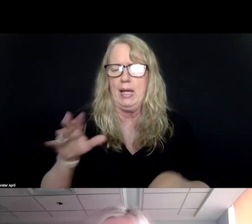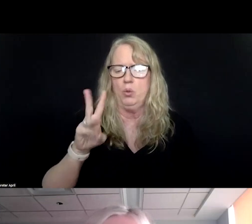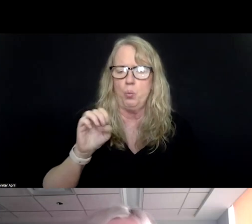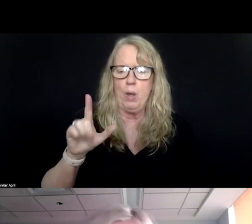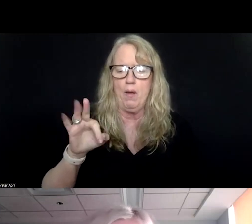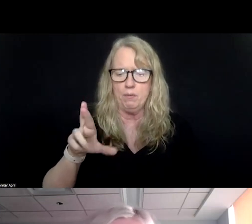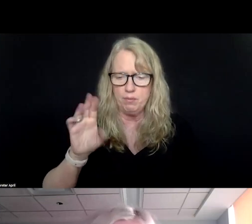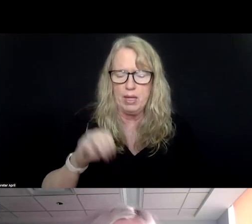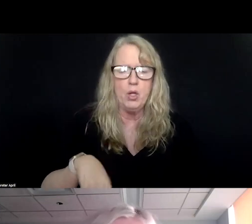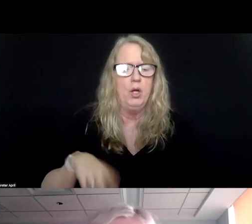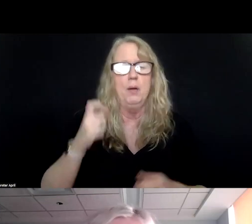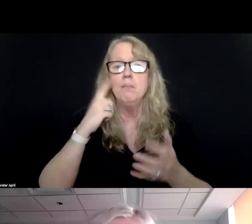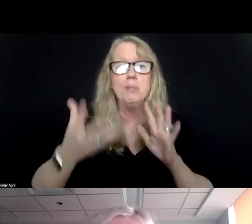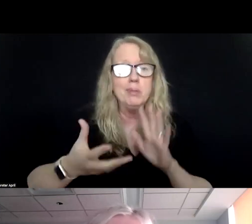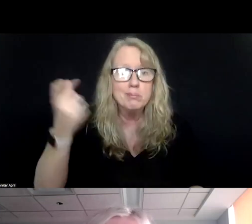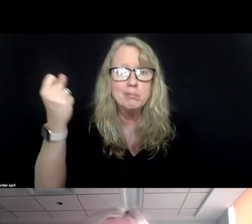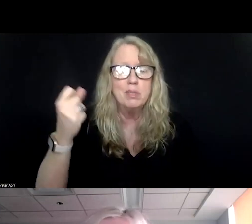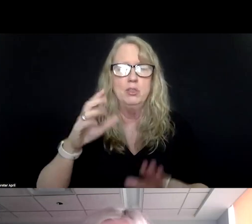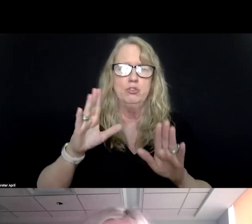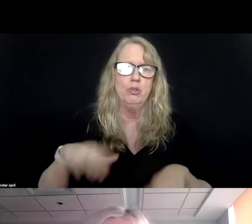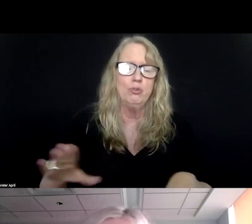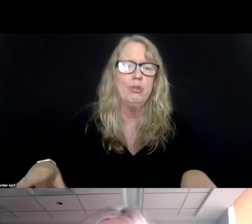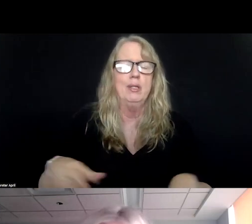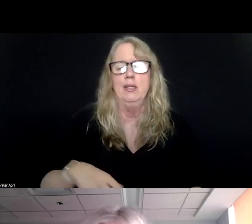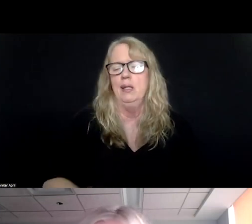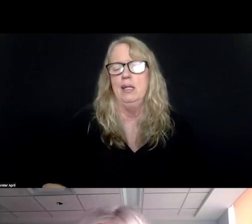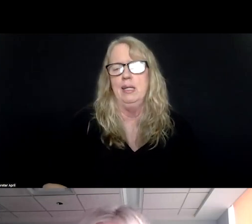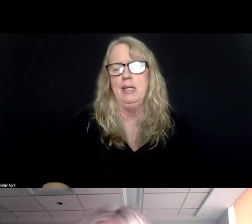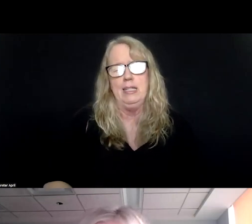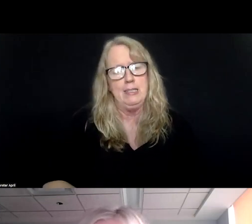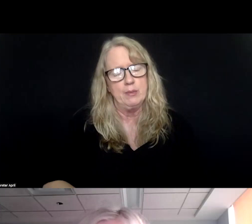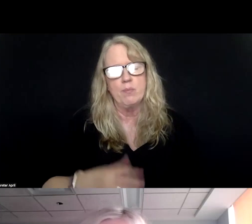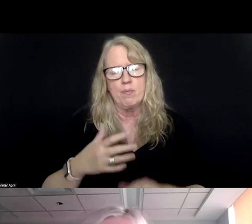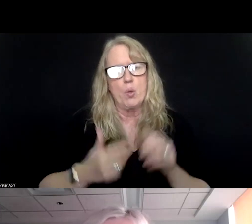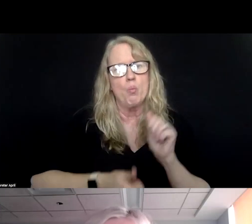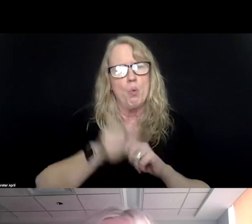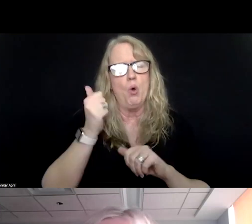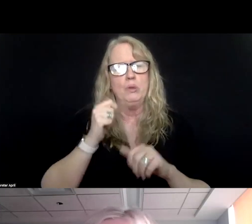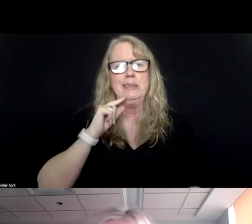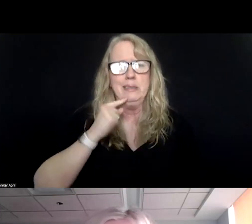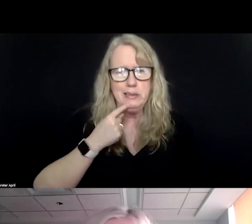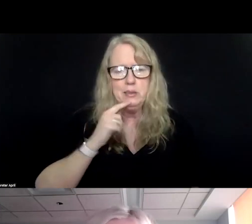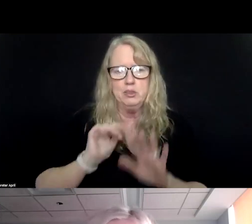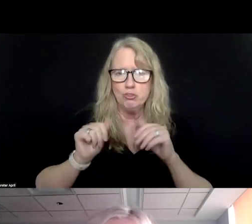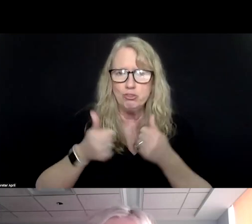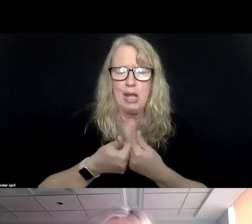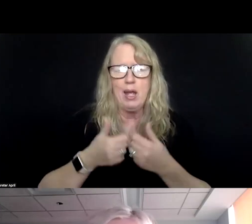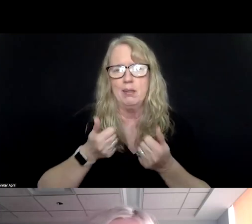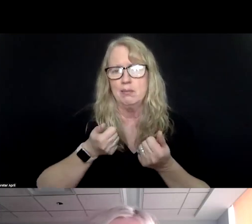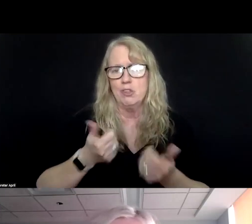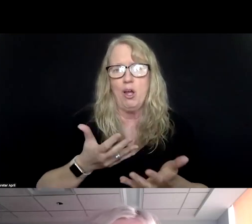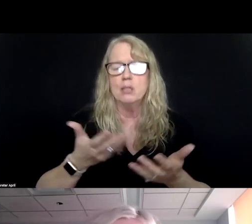of custody of their children. Obviously, the most extreme challenge can really lead to